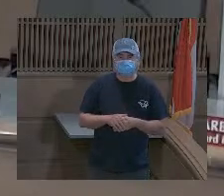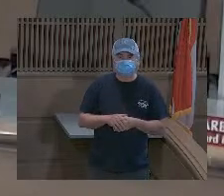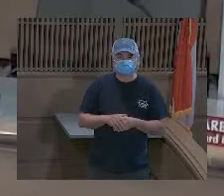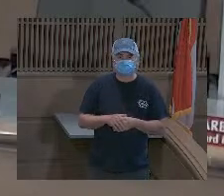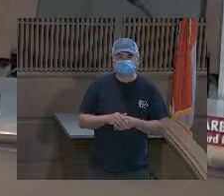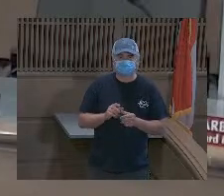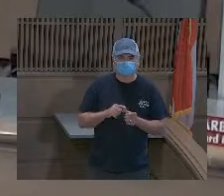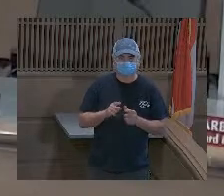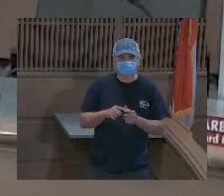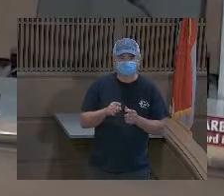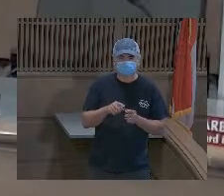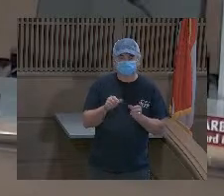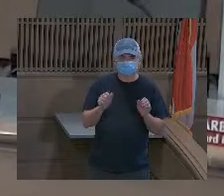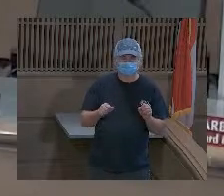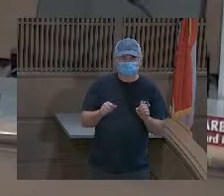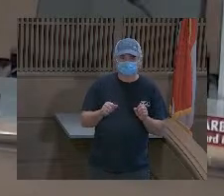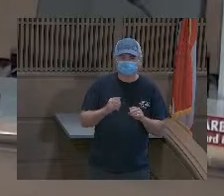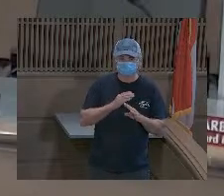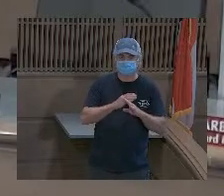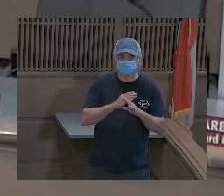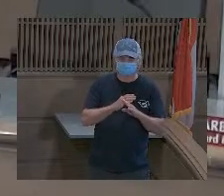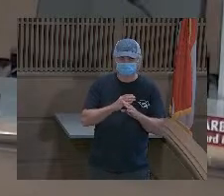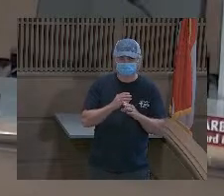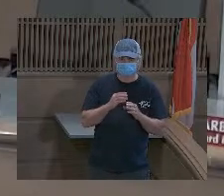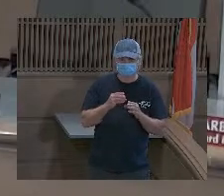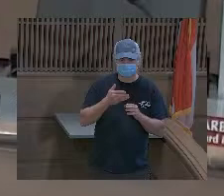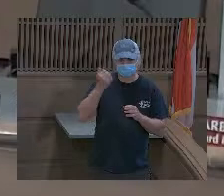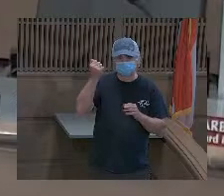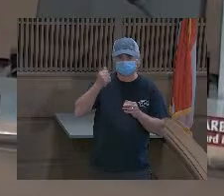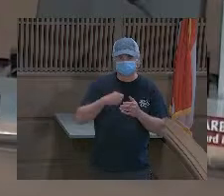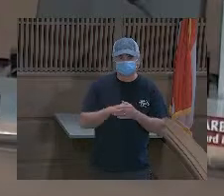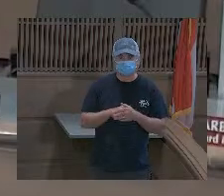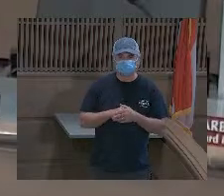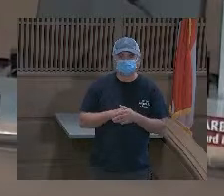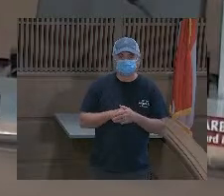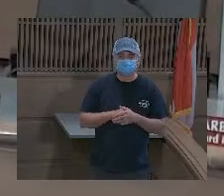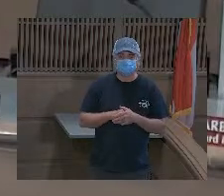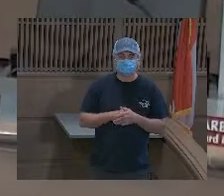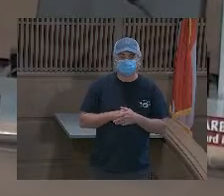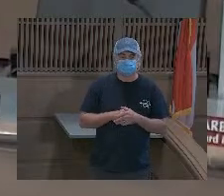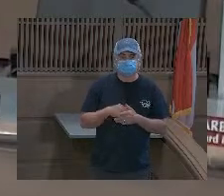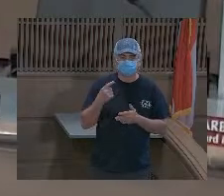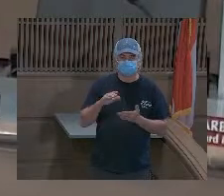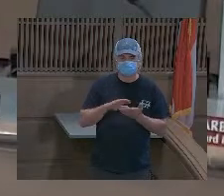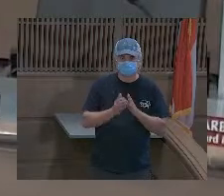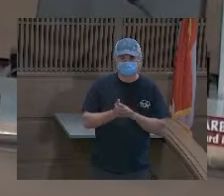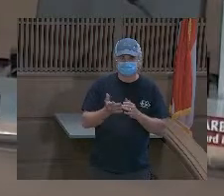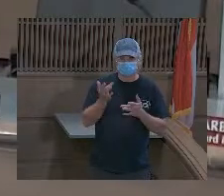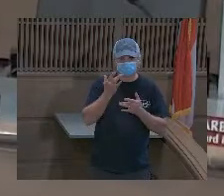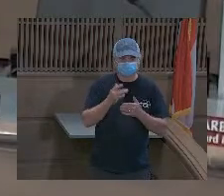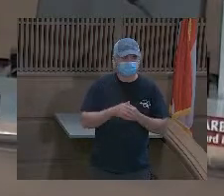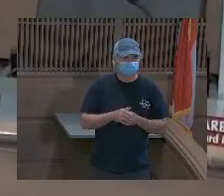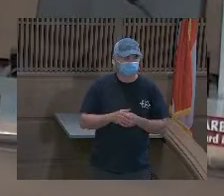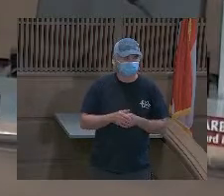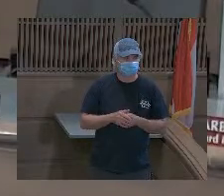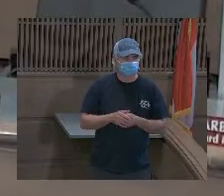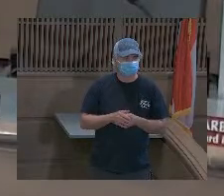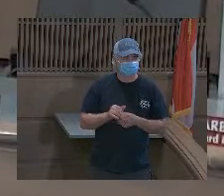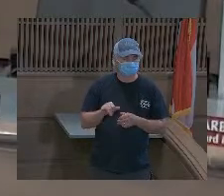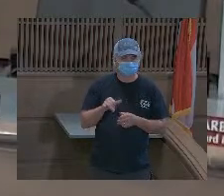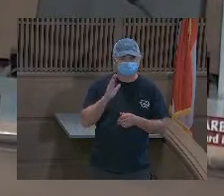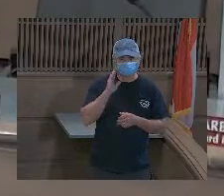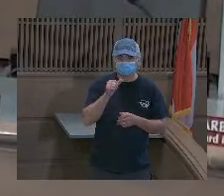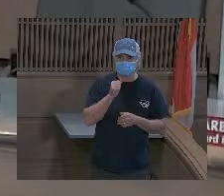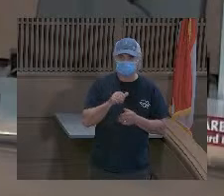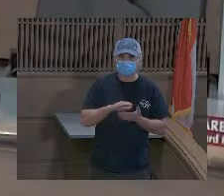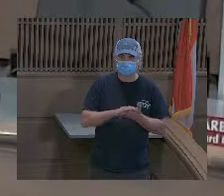COVID. But if we do all these things, we greatly enhance our chances that we can avoid COVID and that we will not be hospitalized